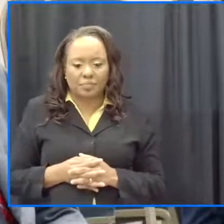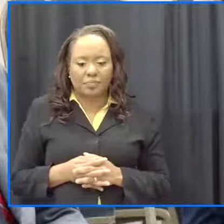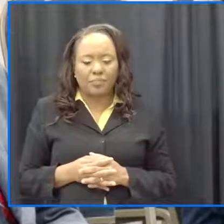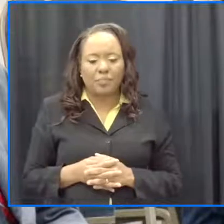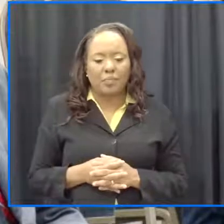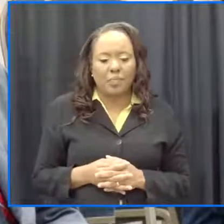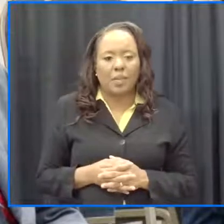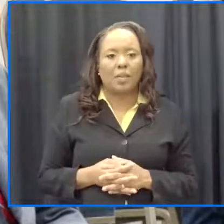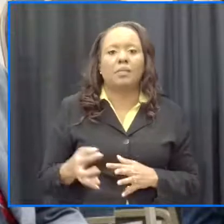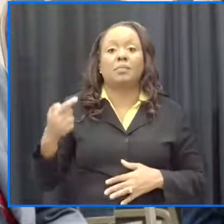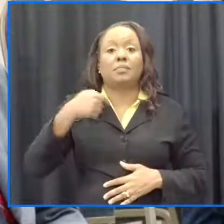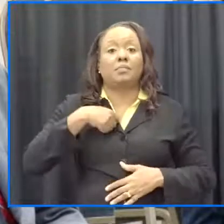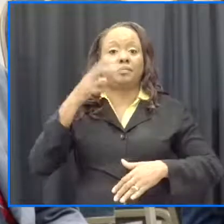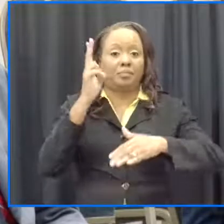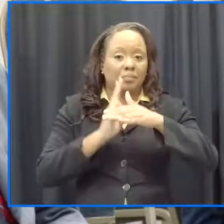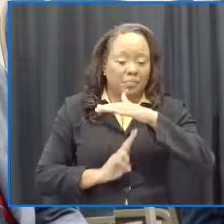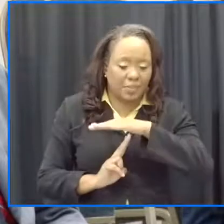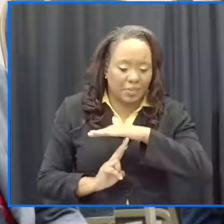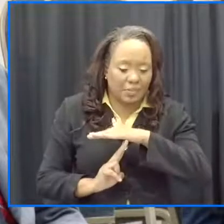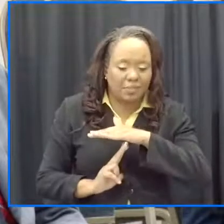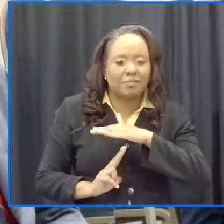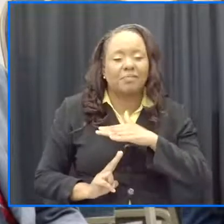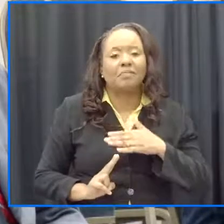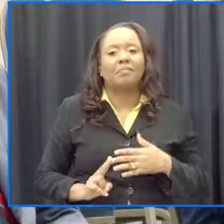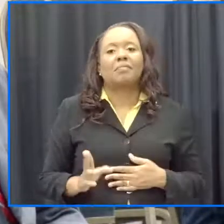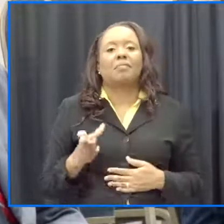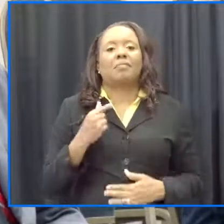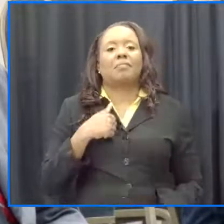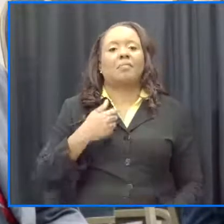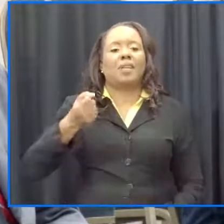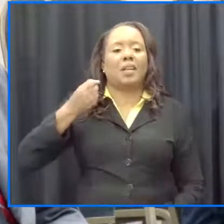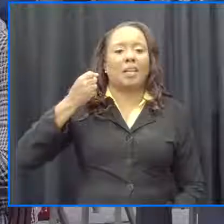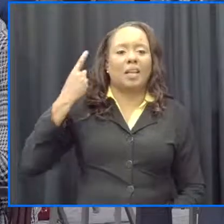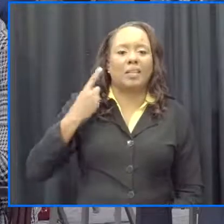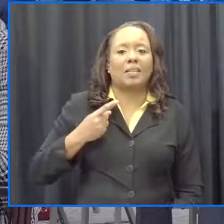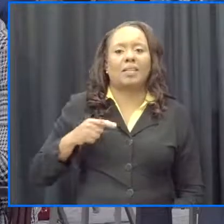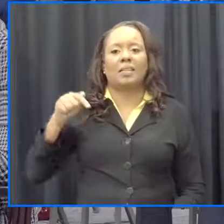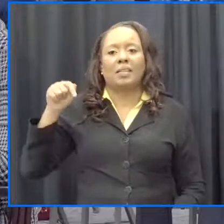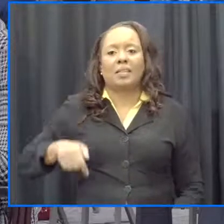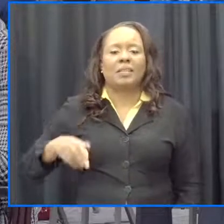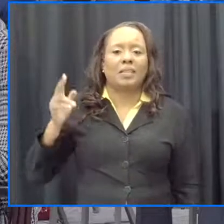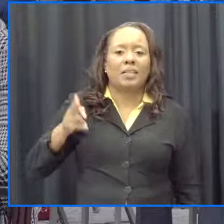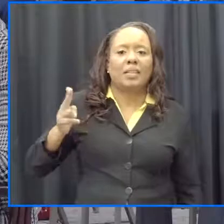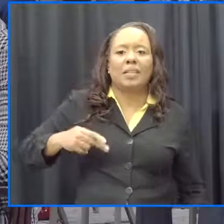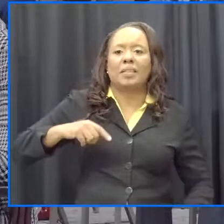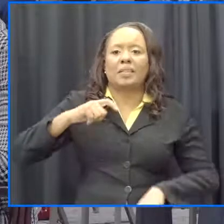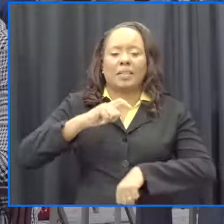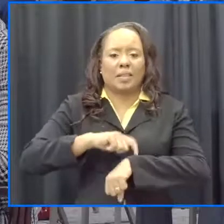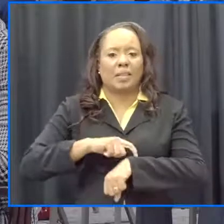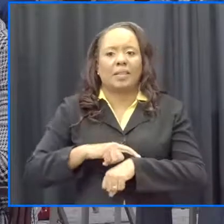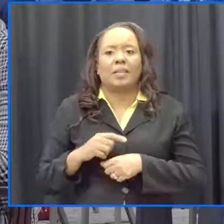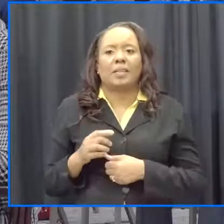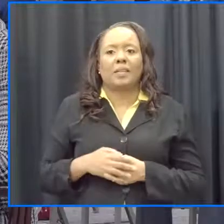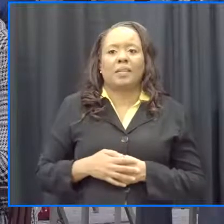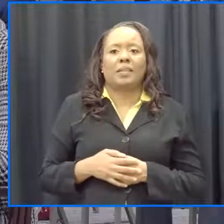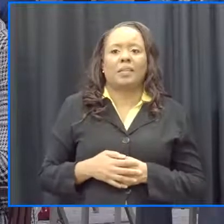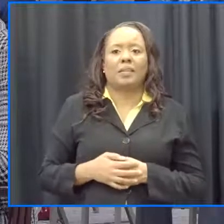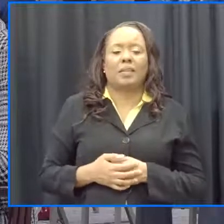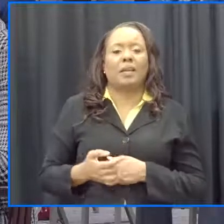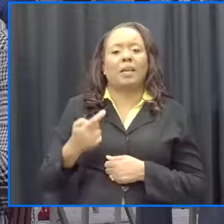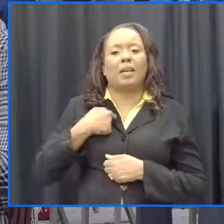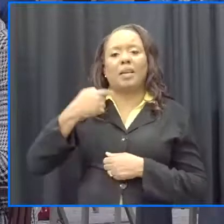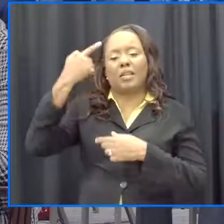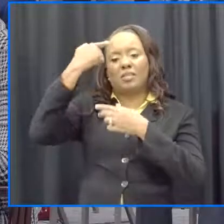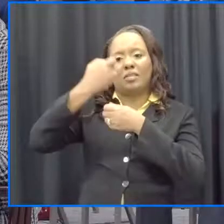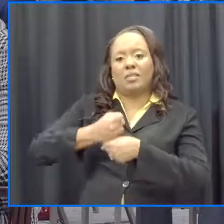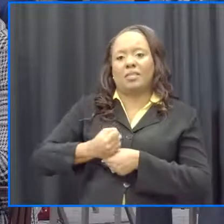both humility and a sense of the historic nature of this occasion that I trust that the